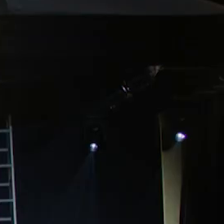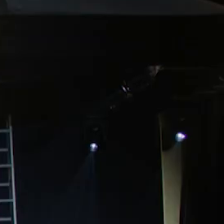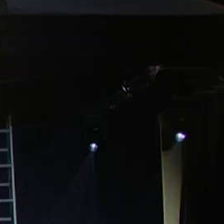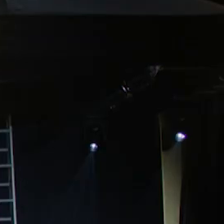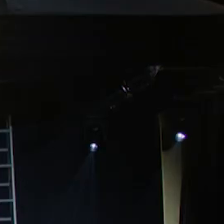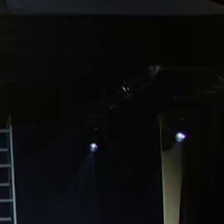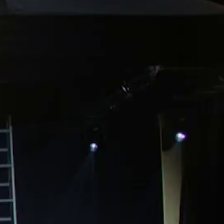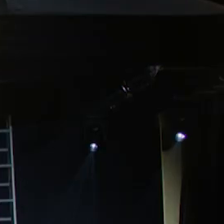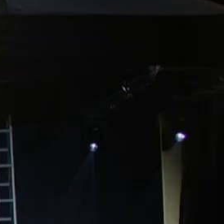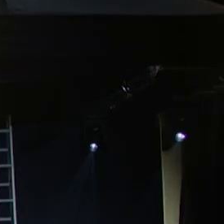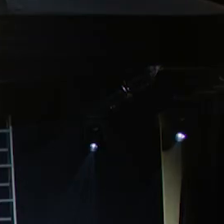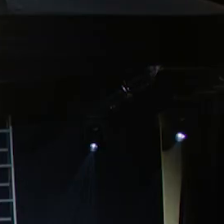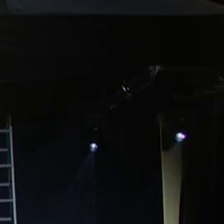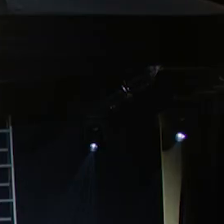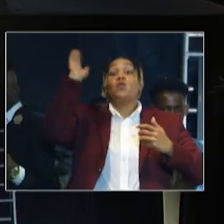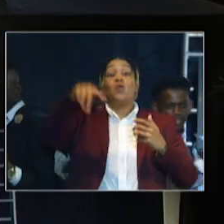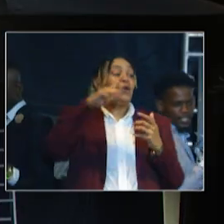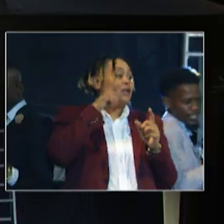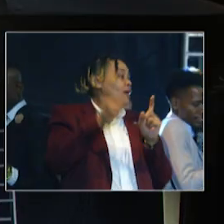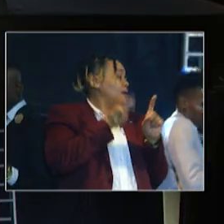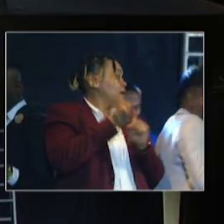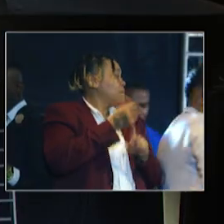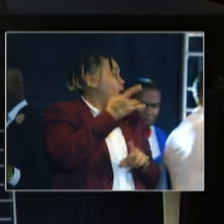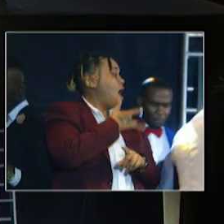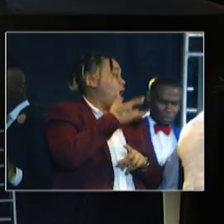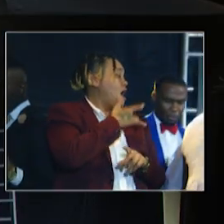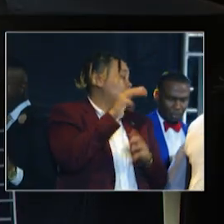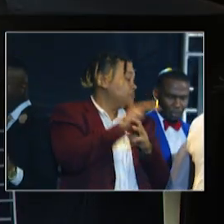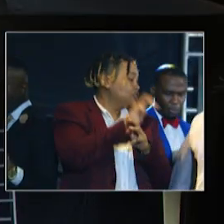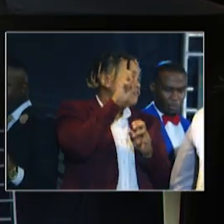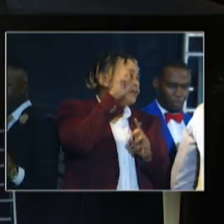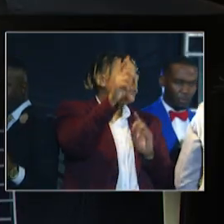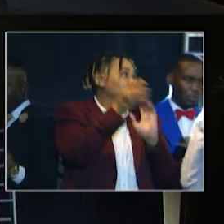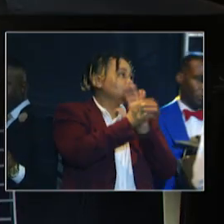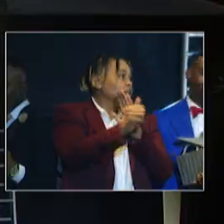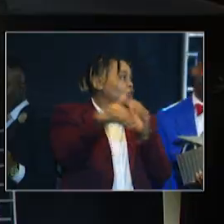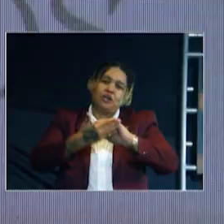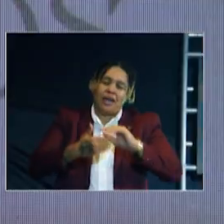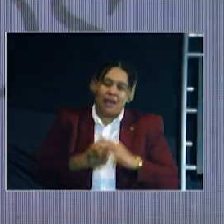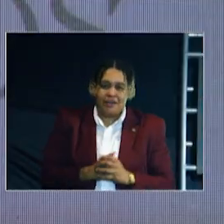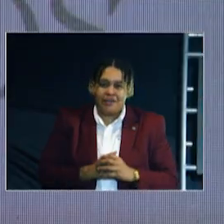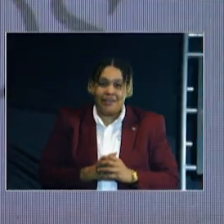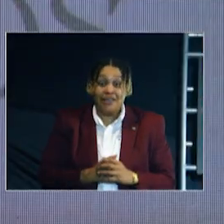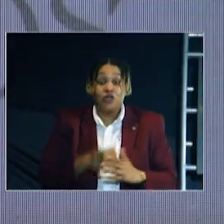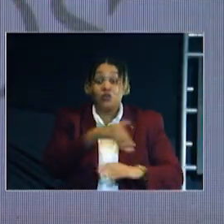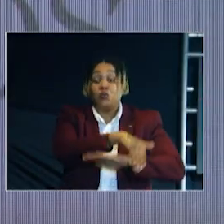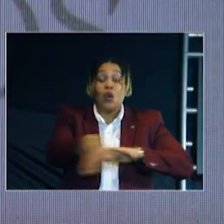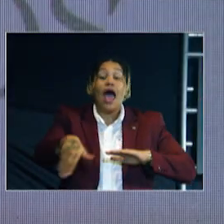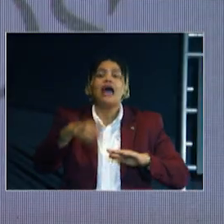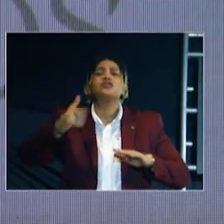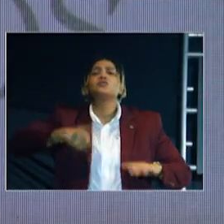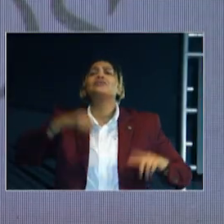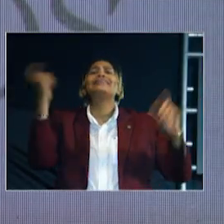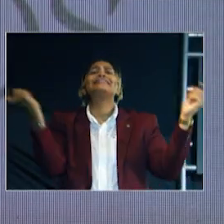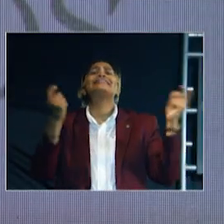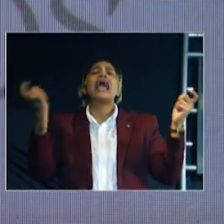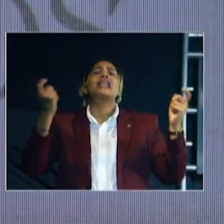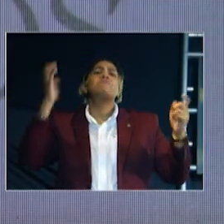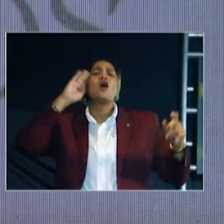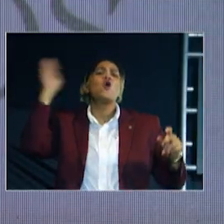young people across Jamaica who are making notable moves within their parishes and communities. Tonight, we celebrate